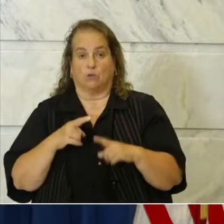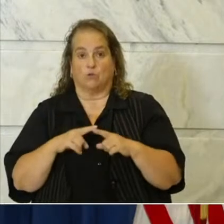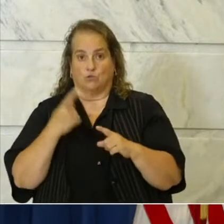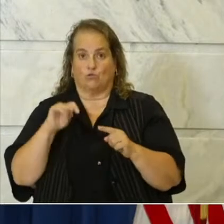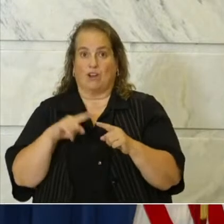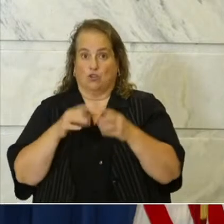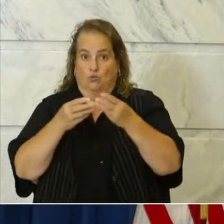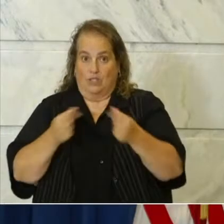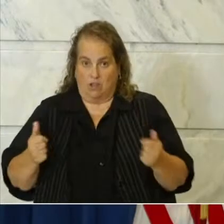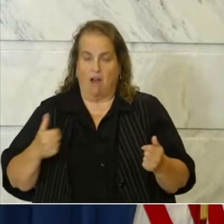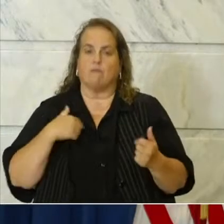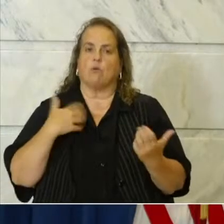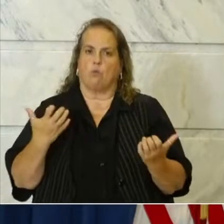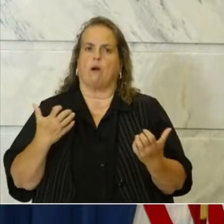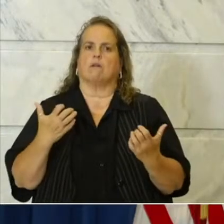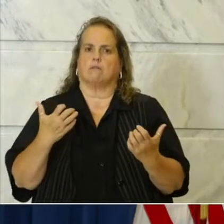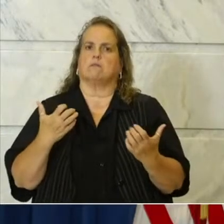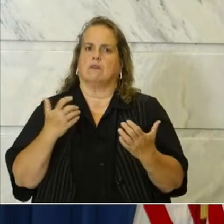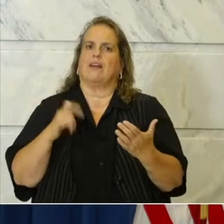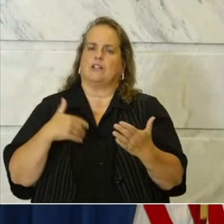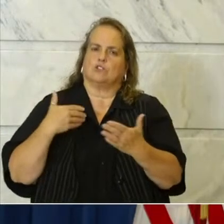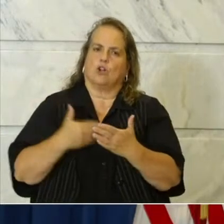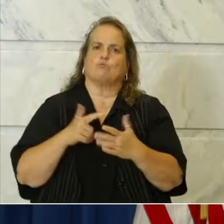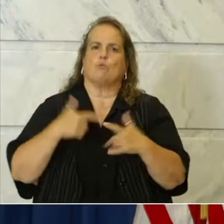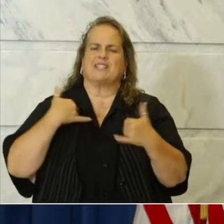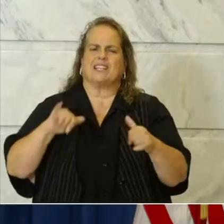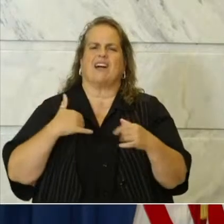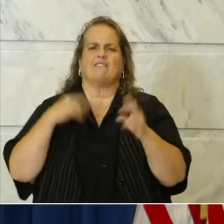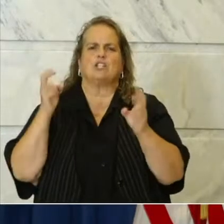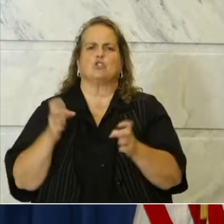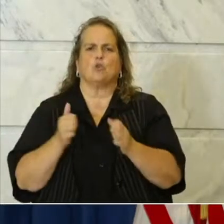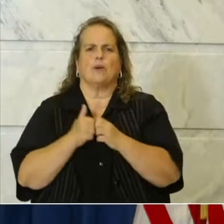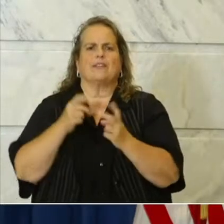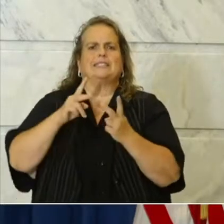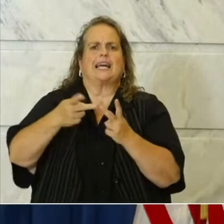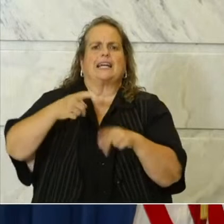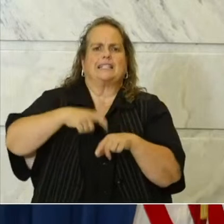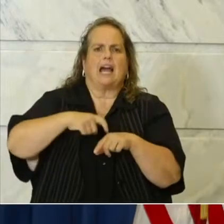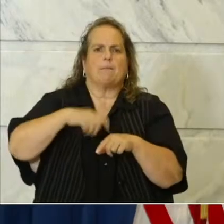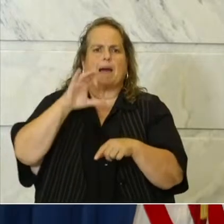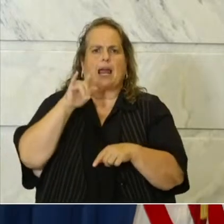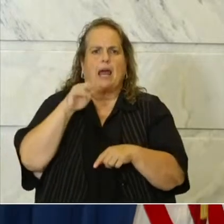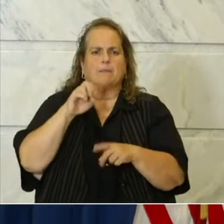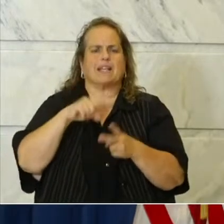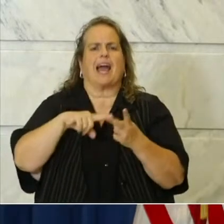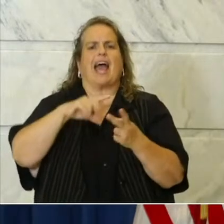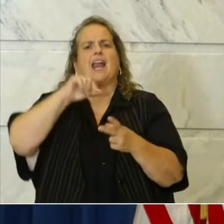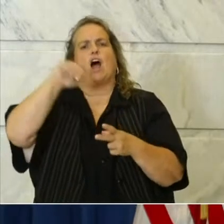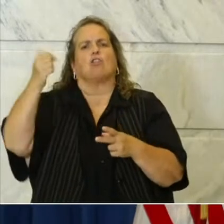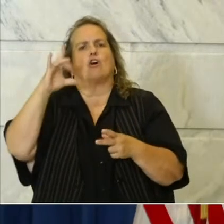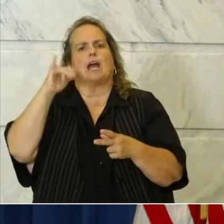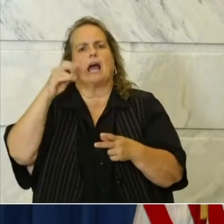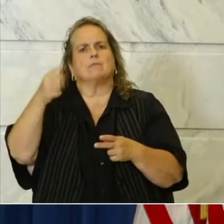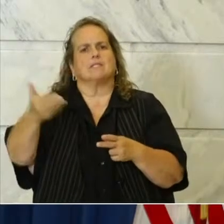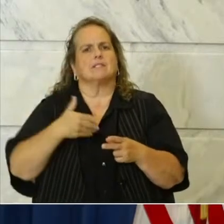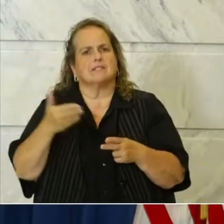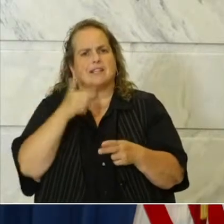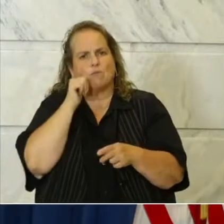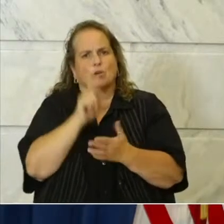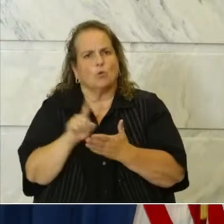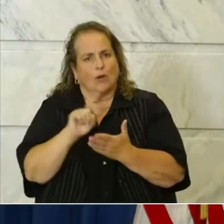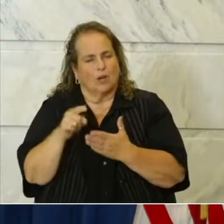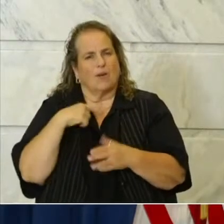But we still have some issues out there with second-time claims, and we still have a lot of claims coming in each week. So we're going to look at whether or not we need to